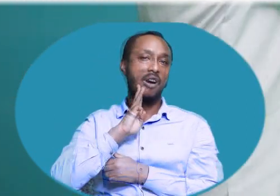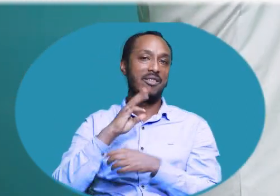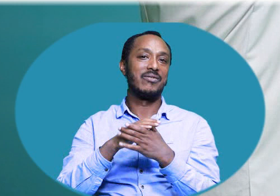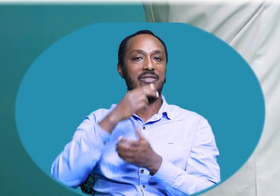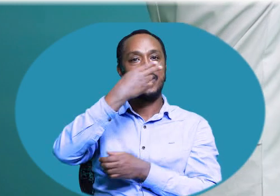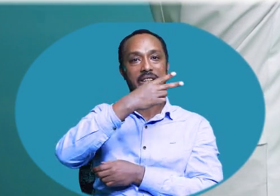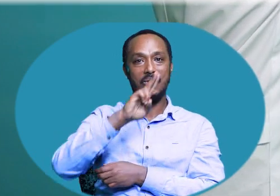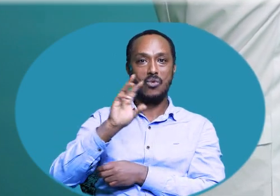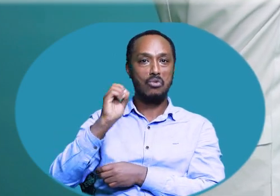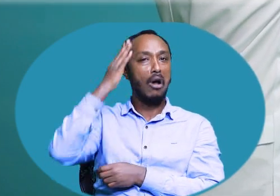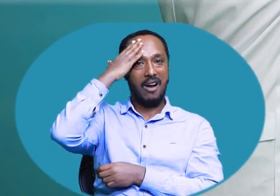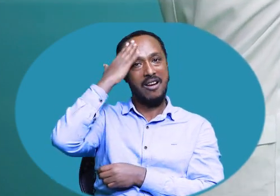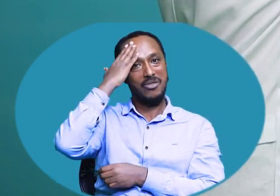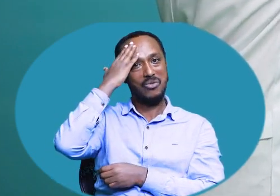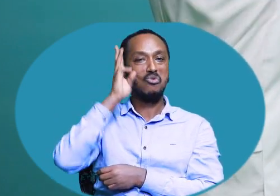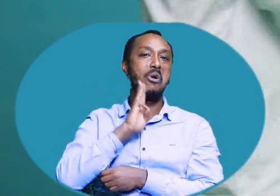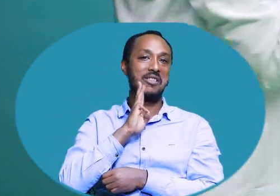For example,